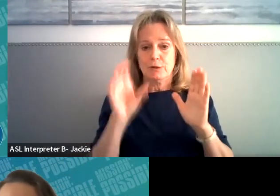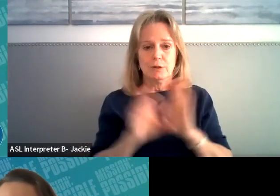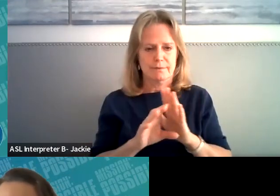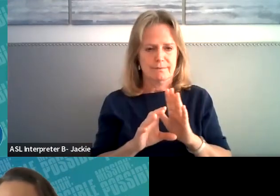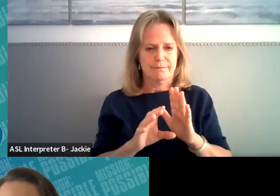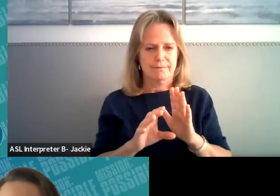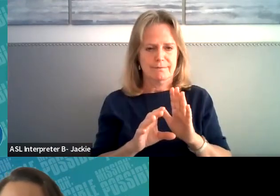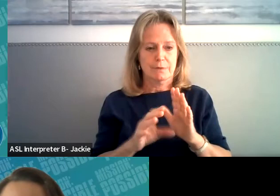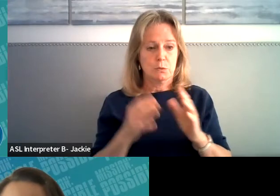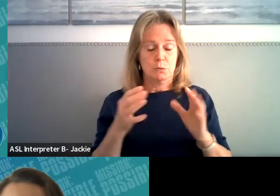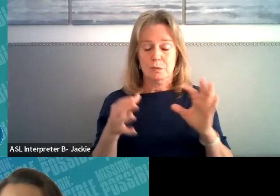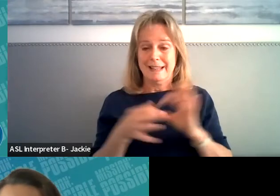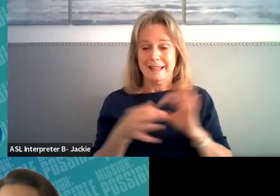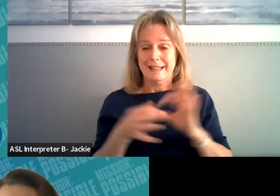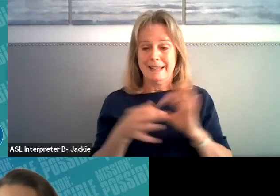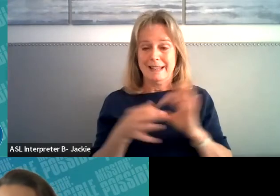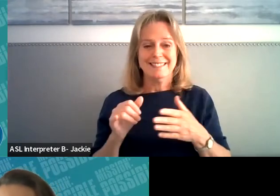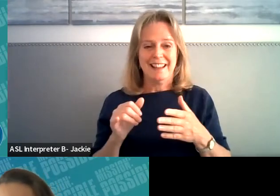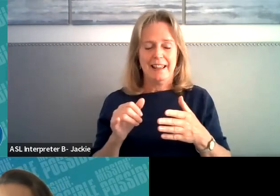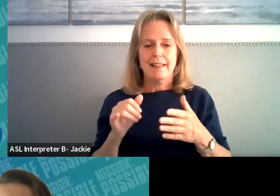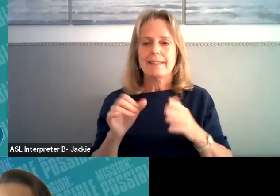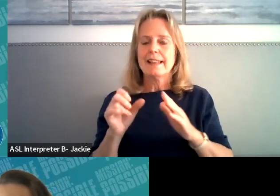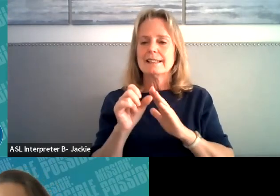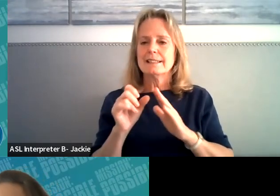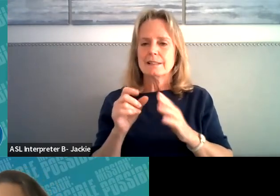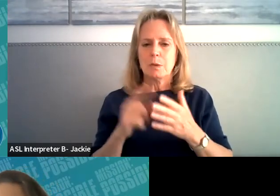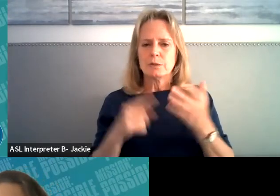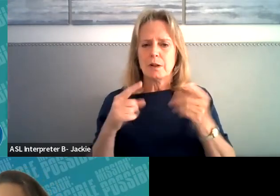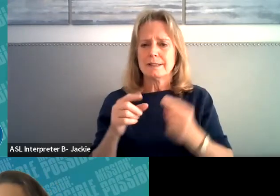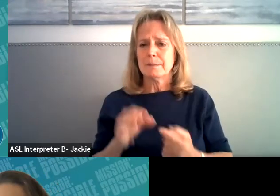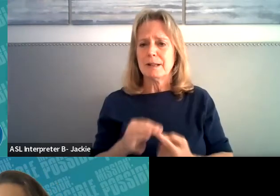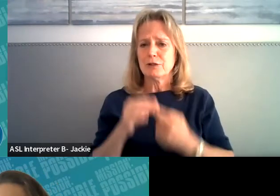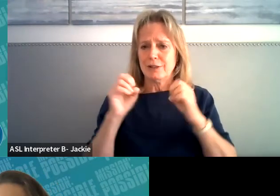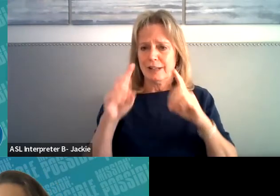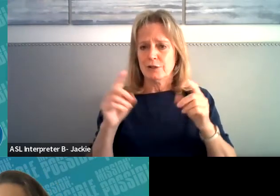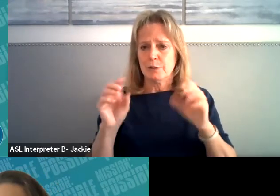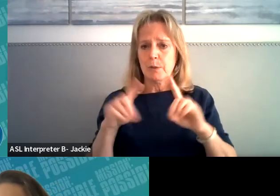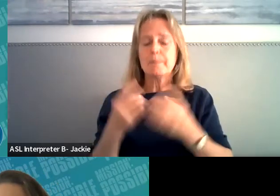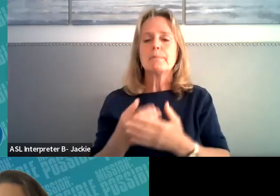to this chaos? This is the state of our special education department